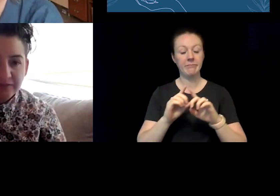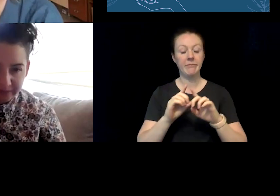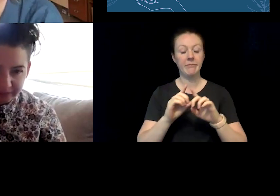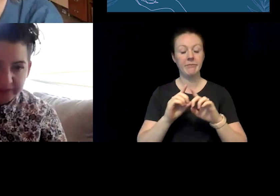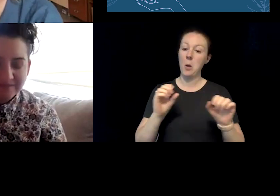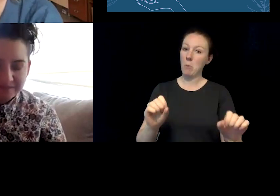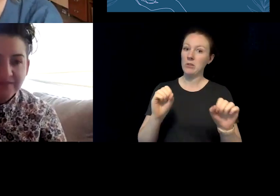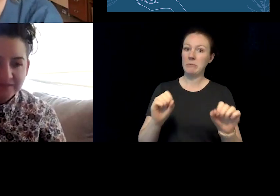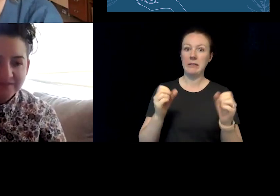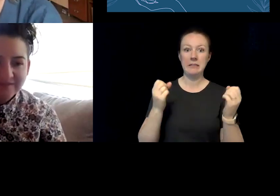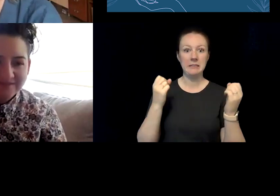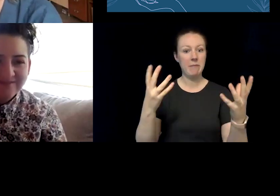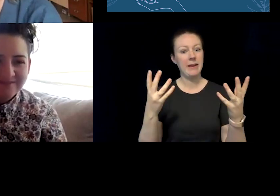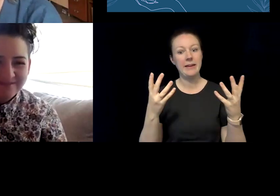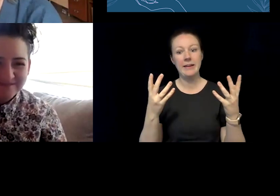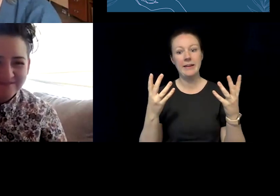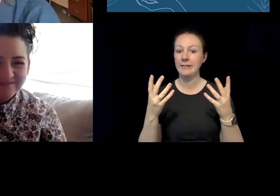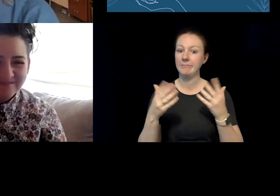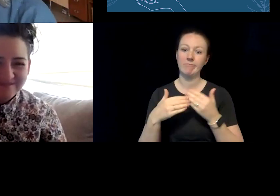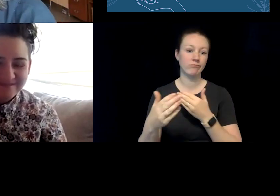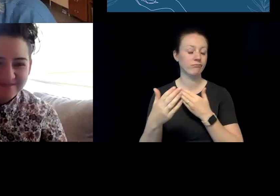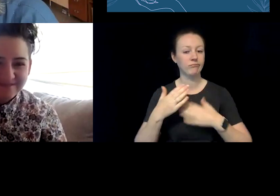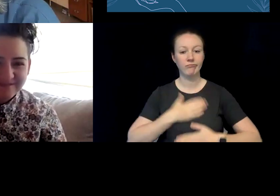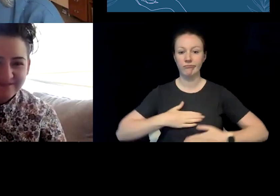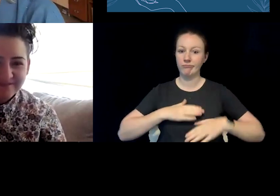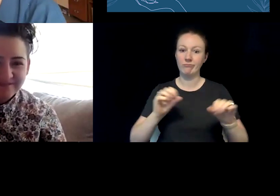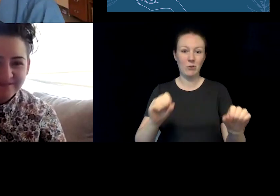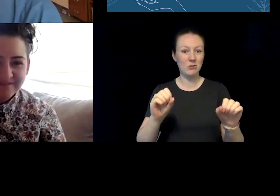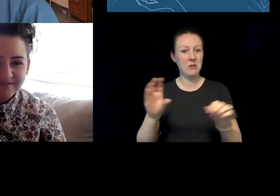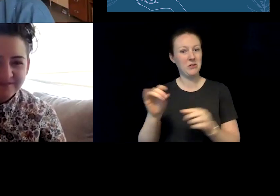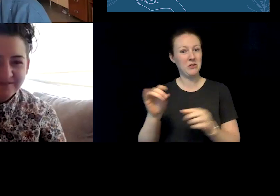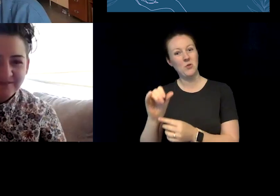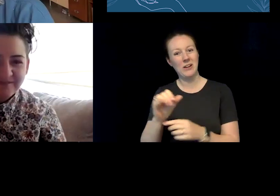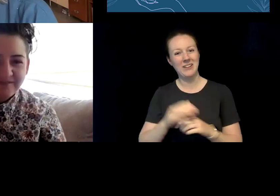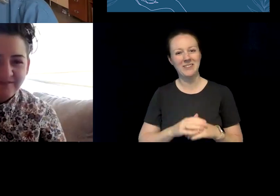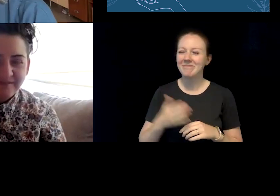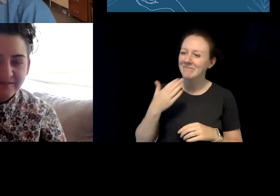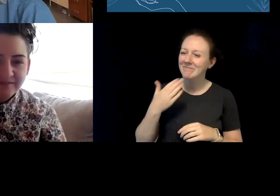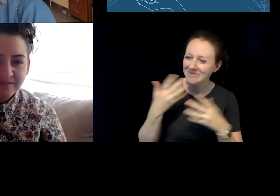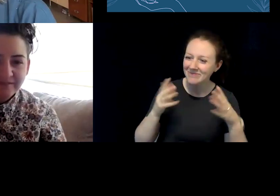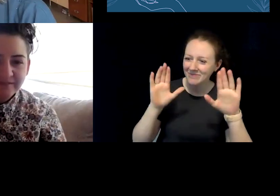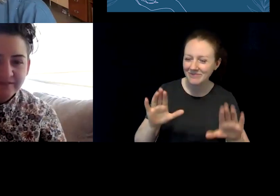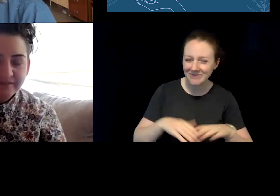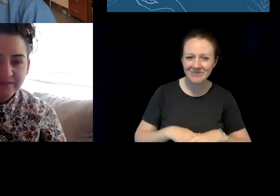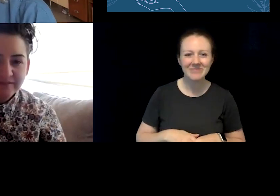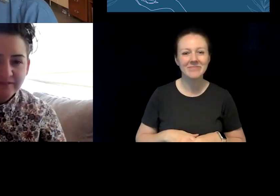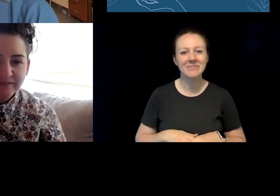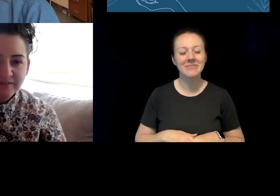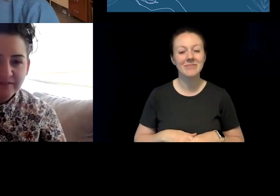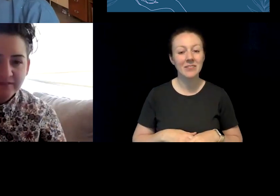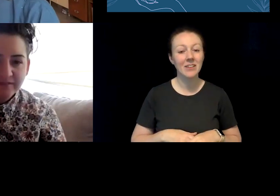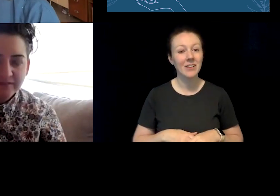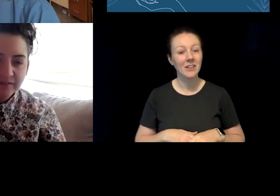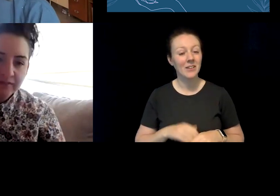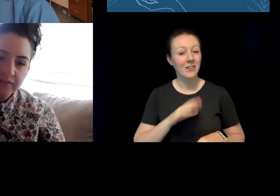space. So thank you. That's the end of my thought. That's excellent. It's great to